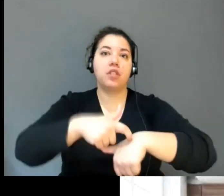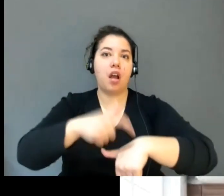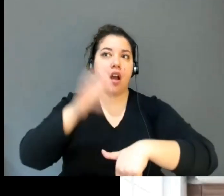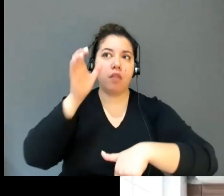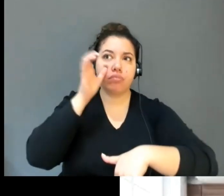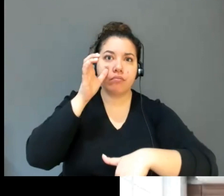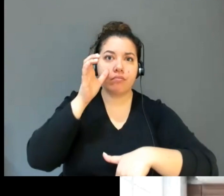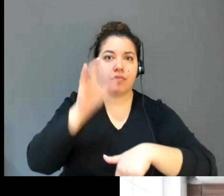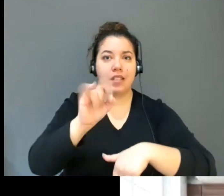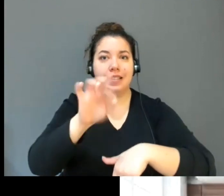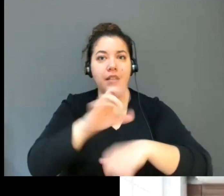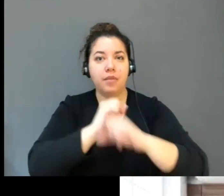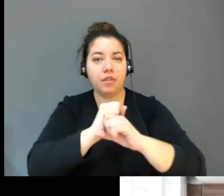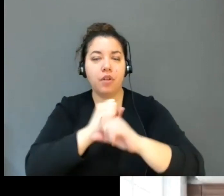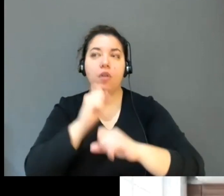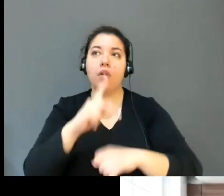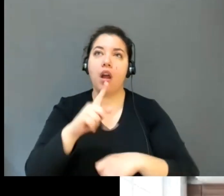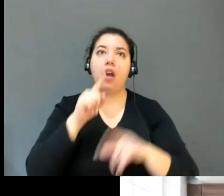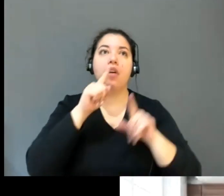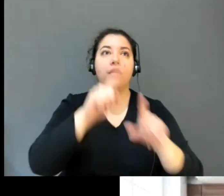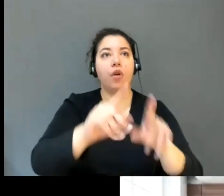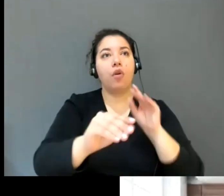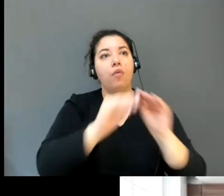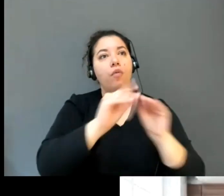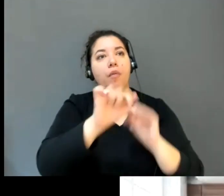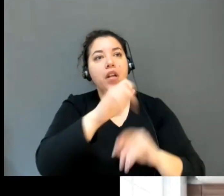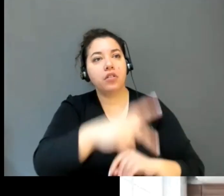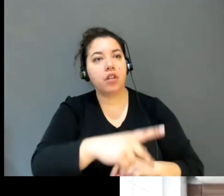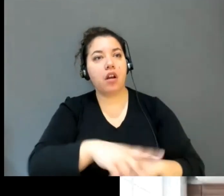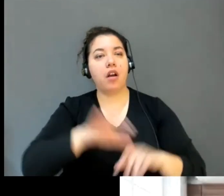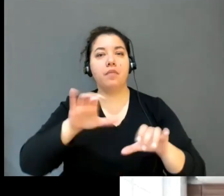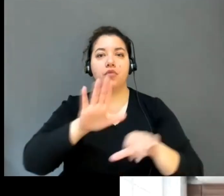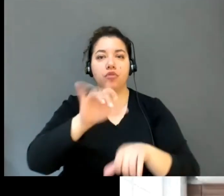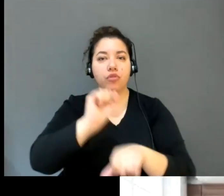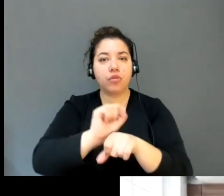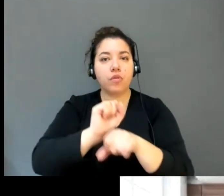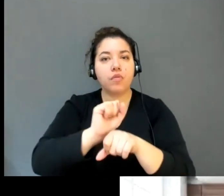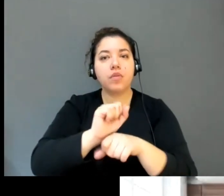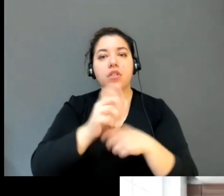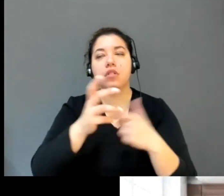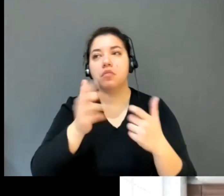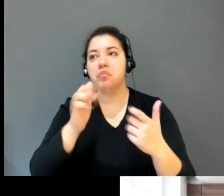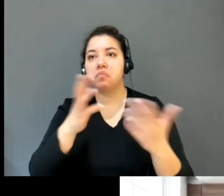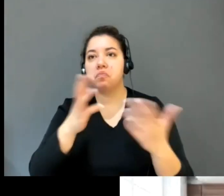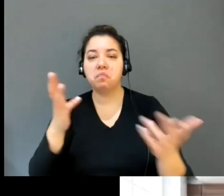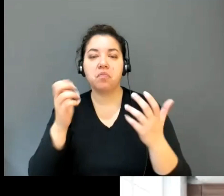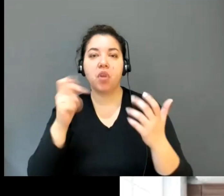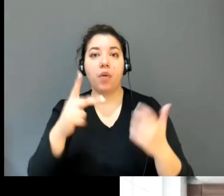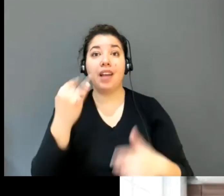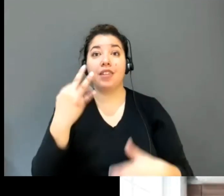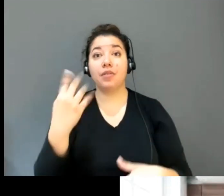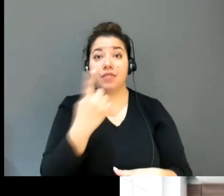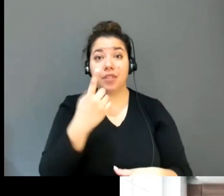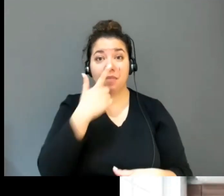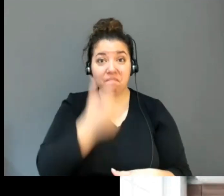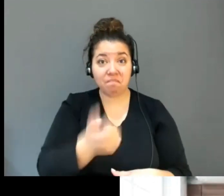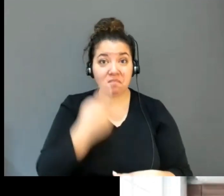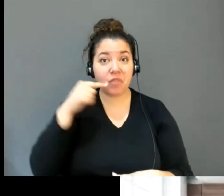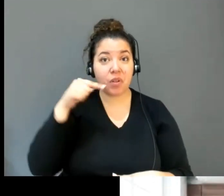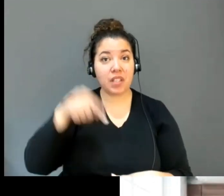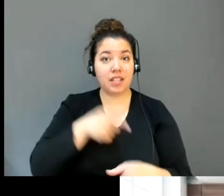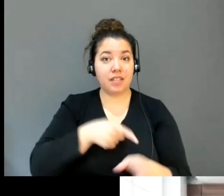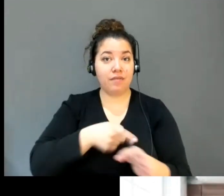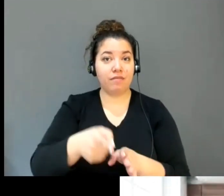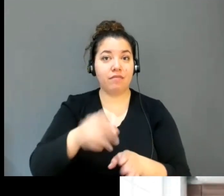repair shop or, just do your own homework. What is sort of your last piece of advice to any sort of aspiring, either